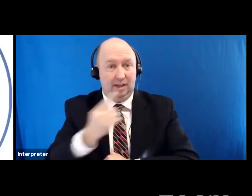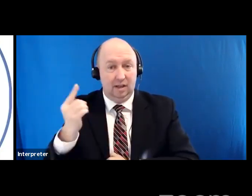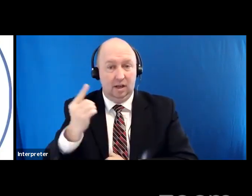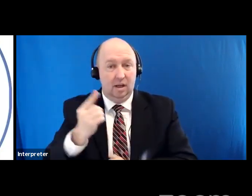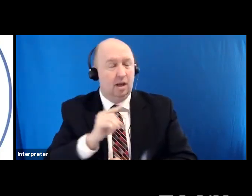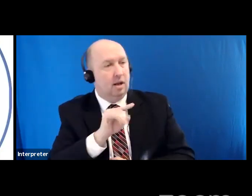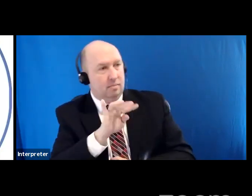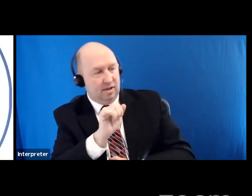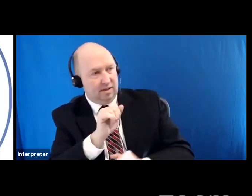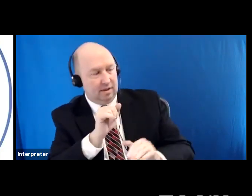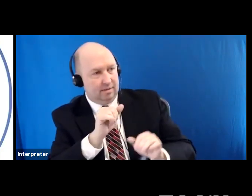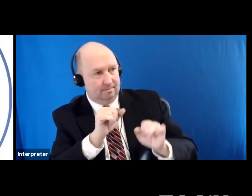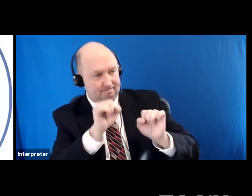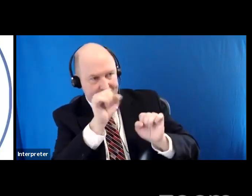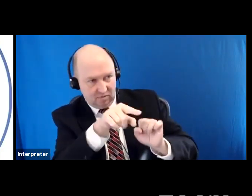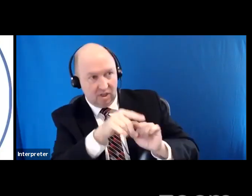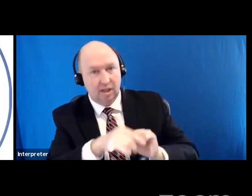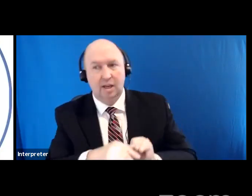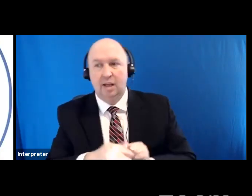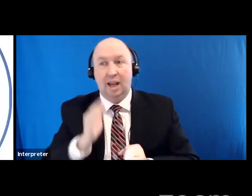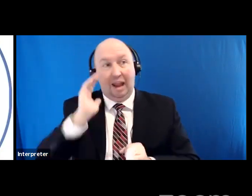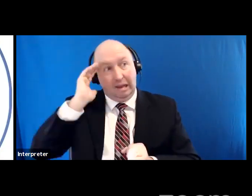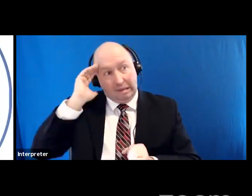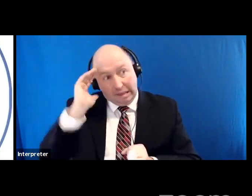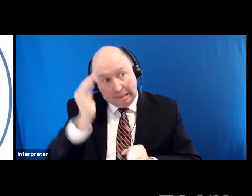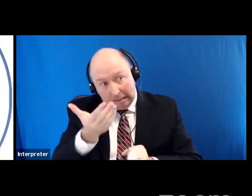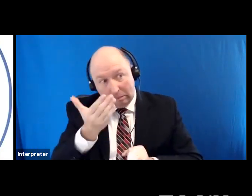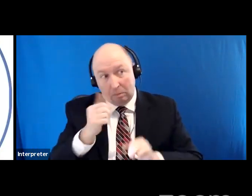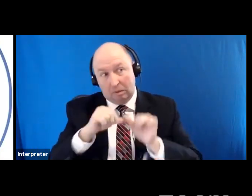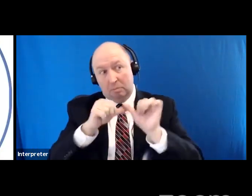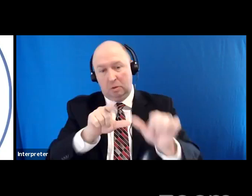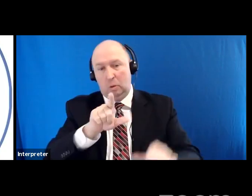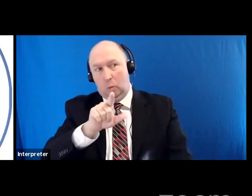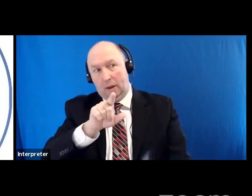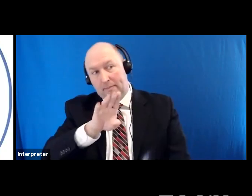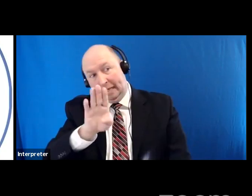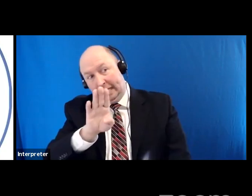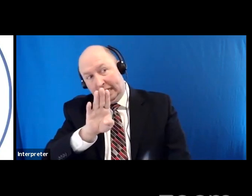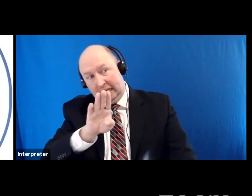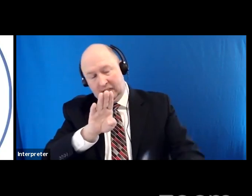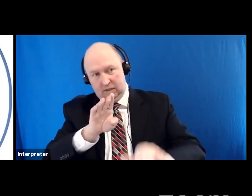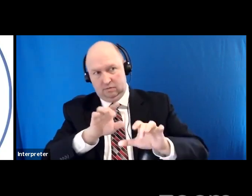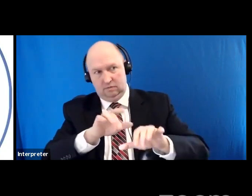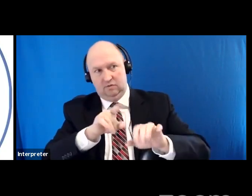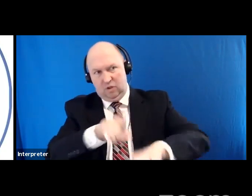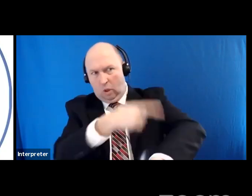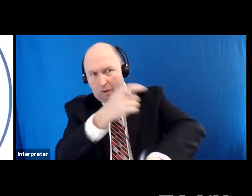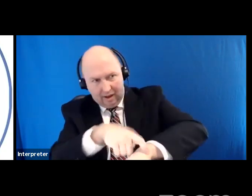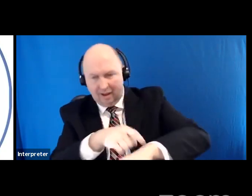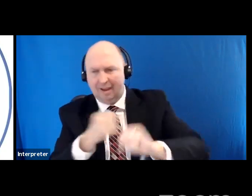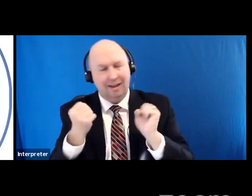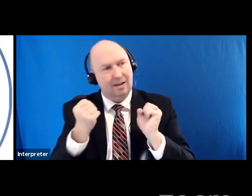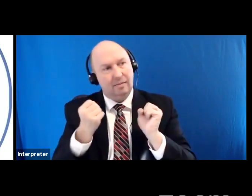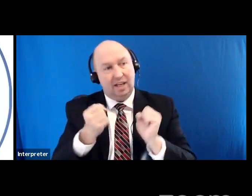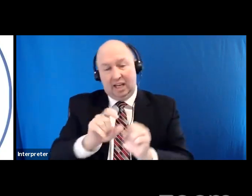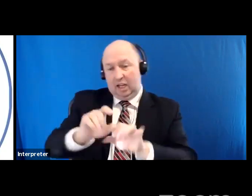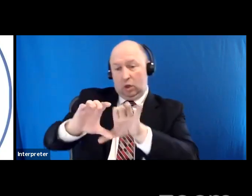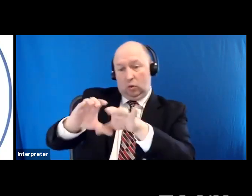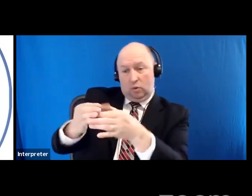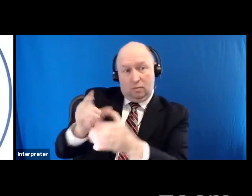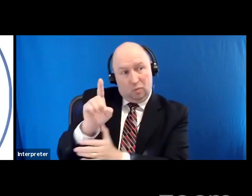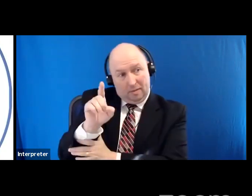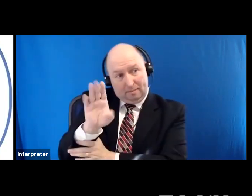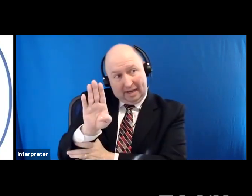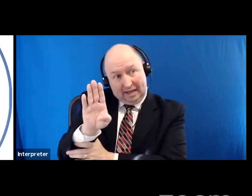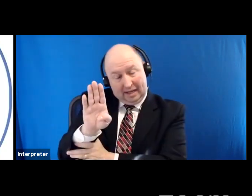It looks like we're going to be, we're going to be in 1B for quite a while with the number. How many people do we have locally in 1B? And it